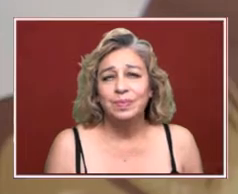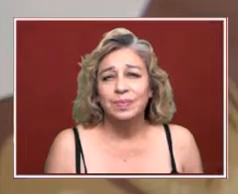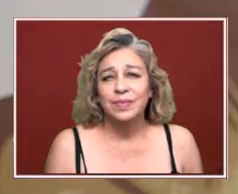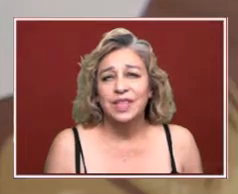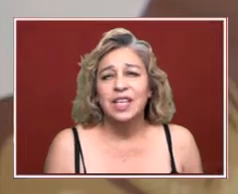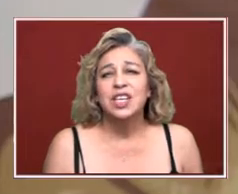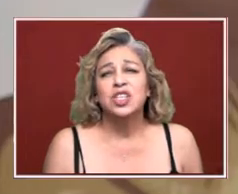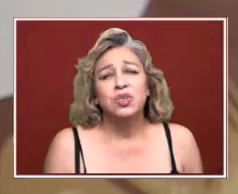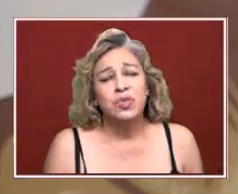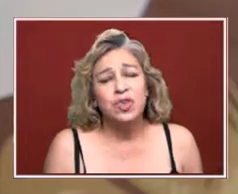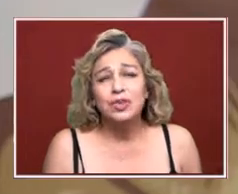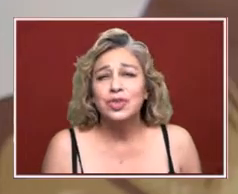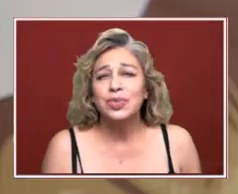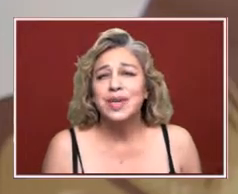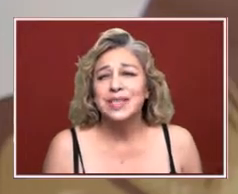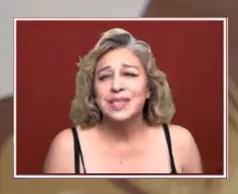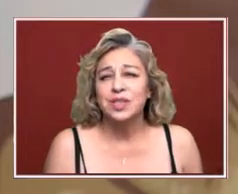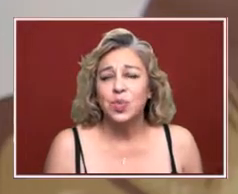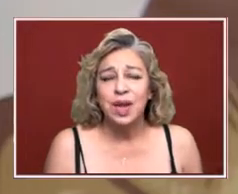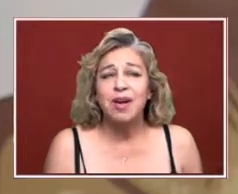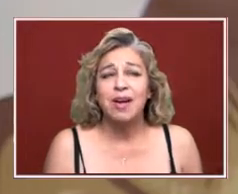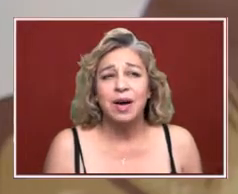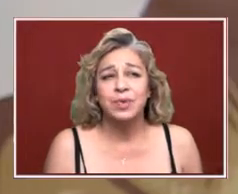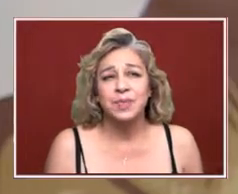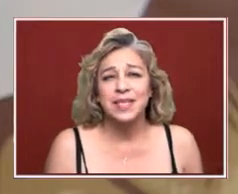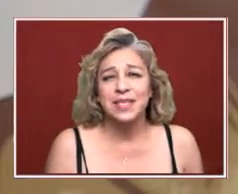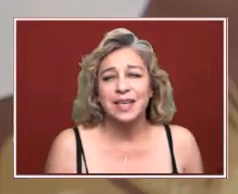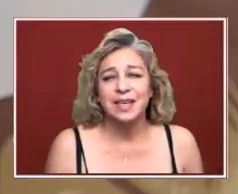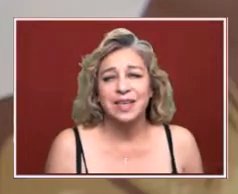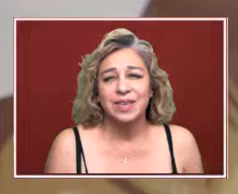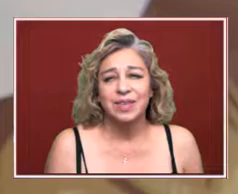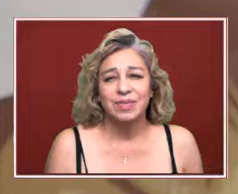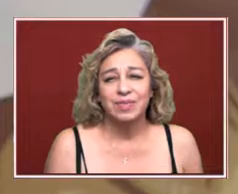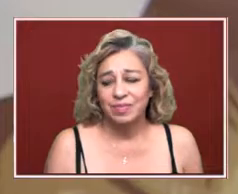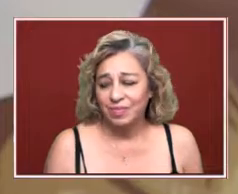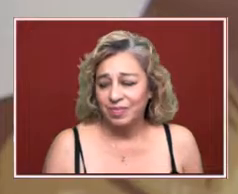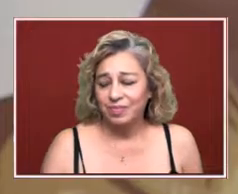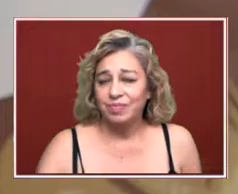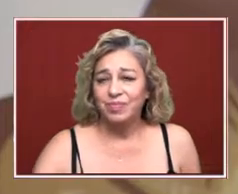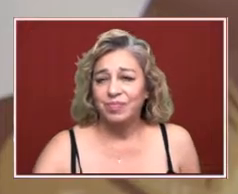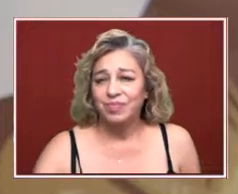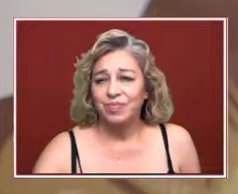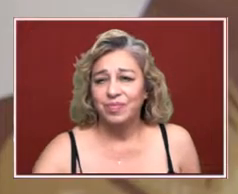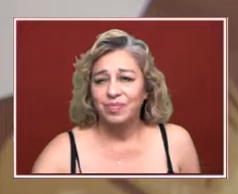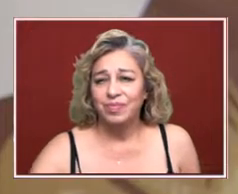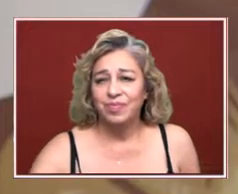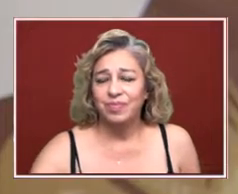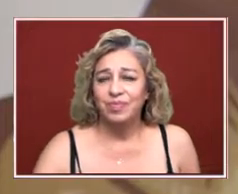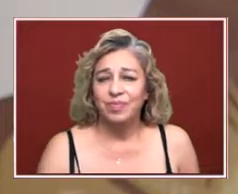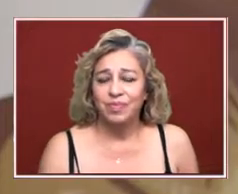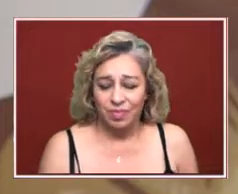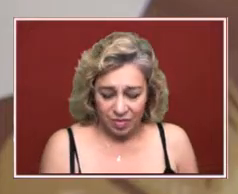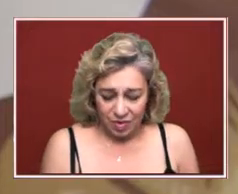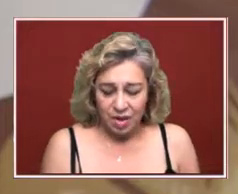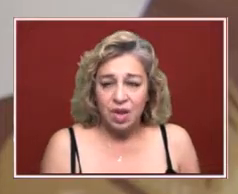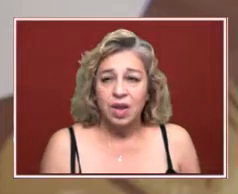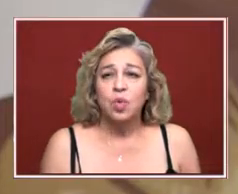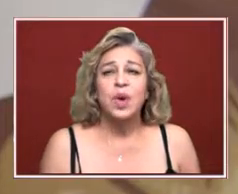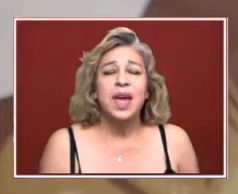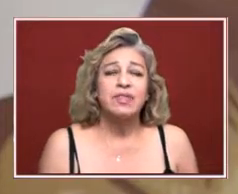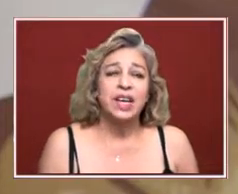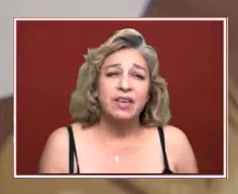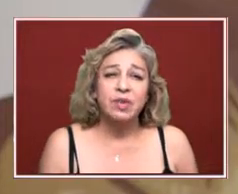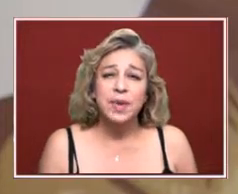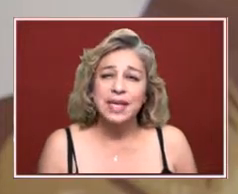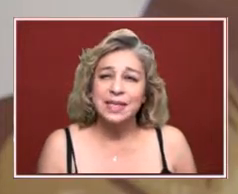por esas dos razones. So for those two reasons, we are optimistic. Tenemos un gobierno.